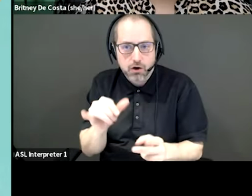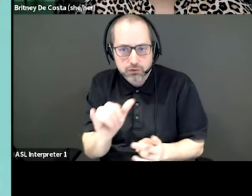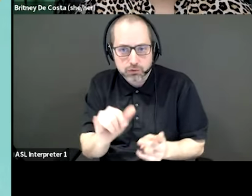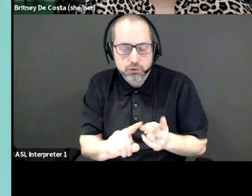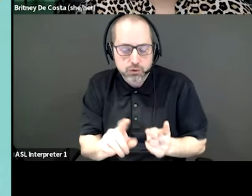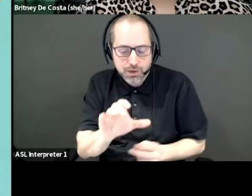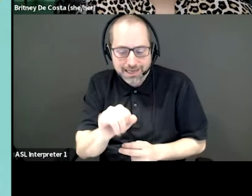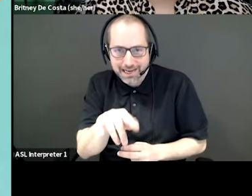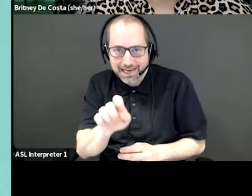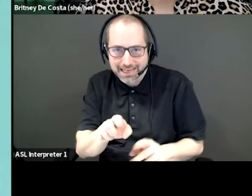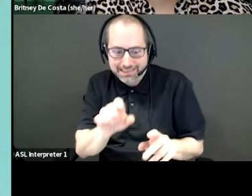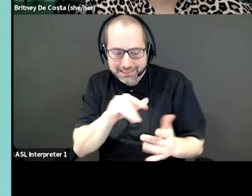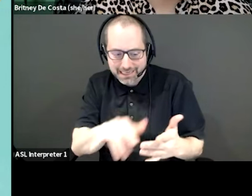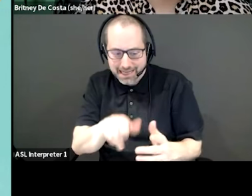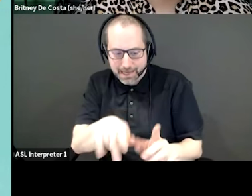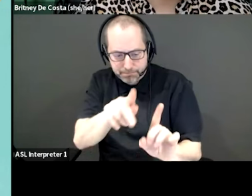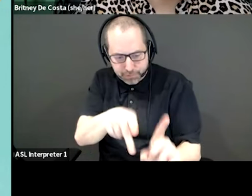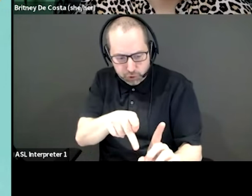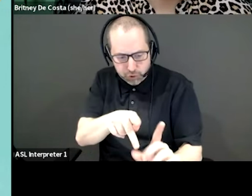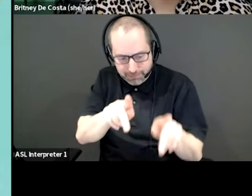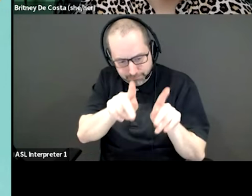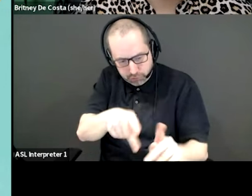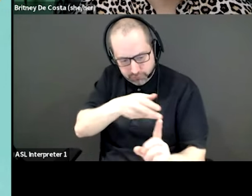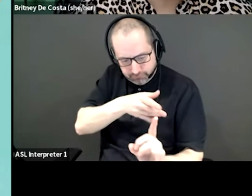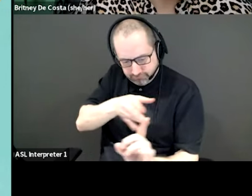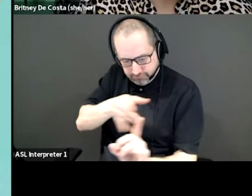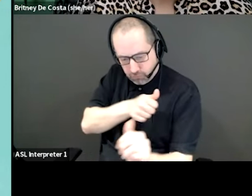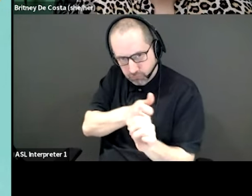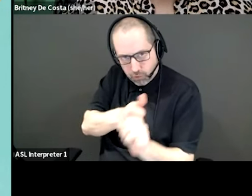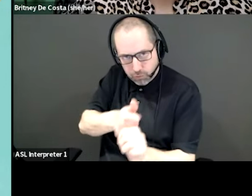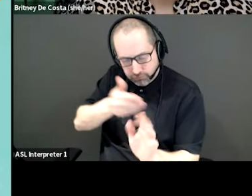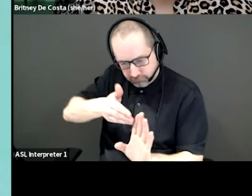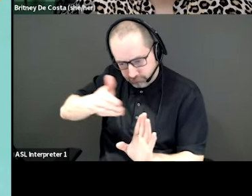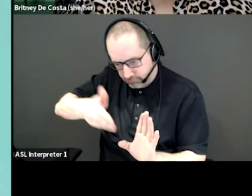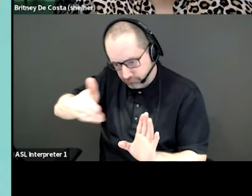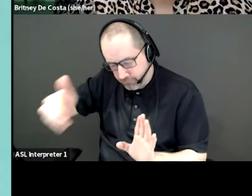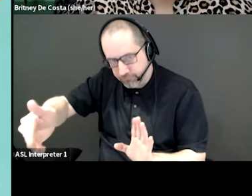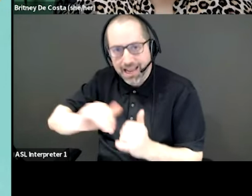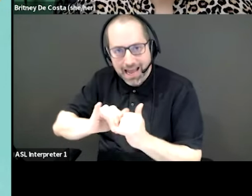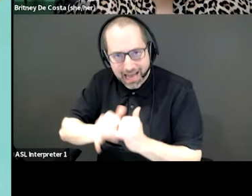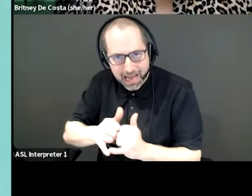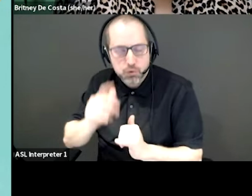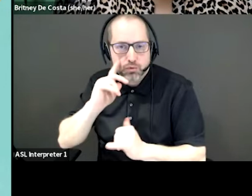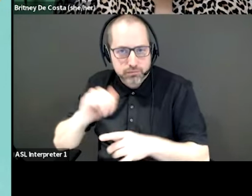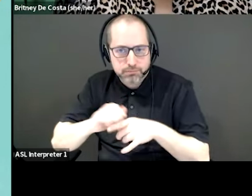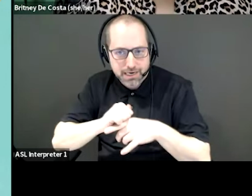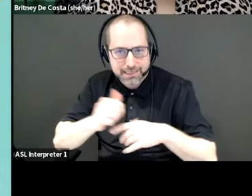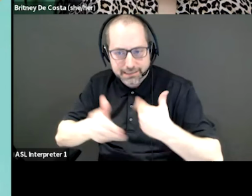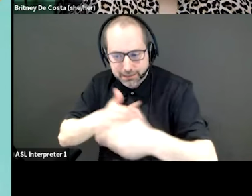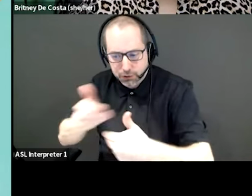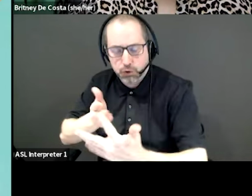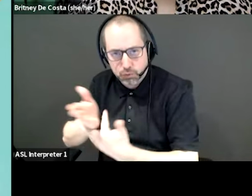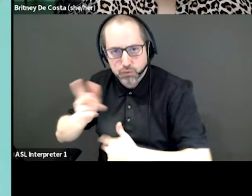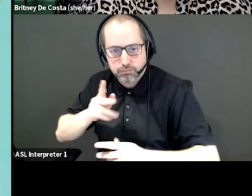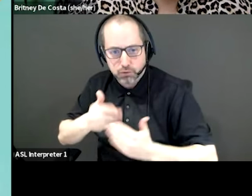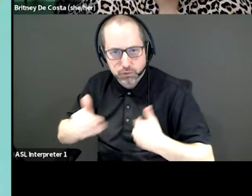in each session, so you can really see what those look like in practice. And we've designed the sessions so